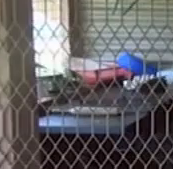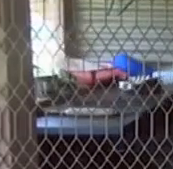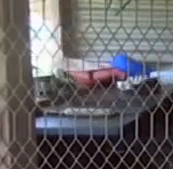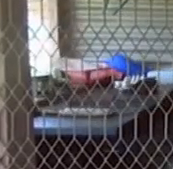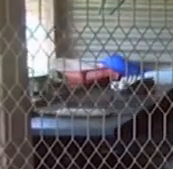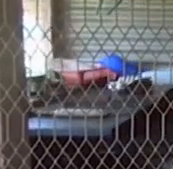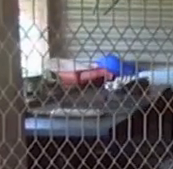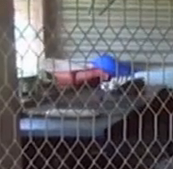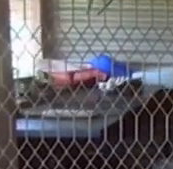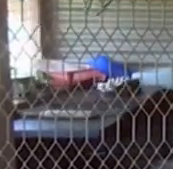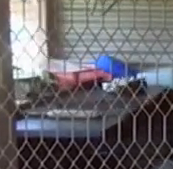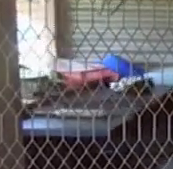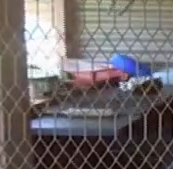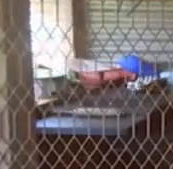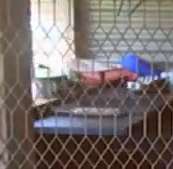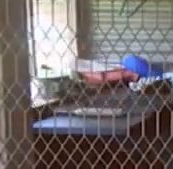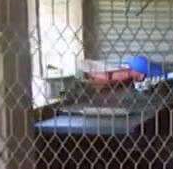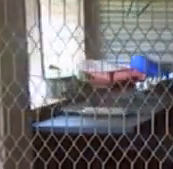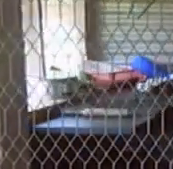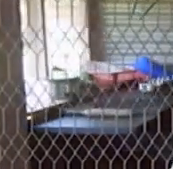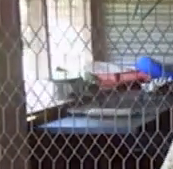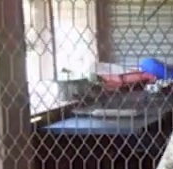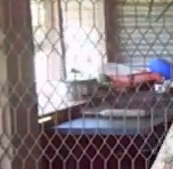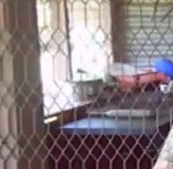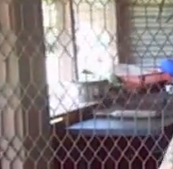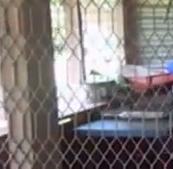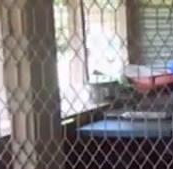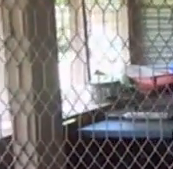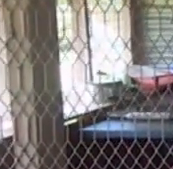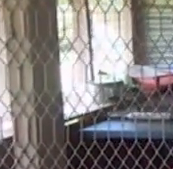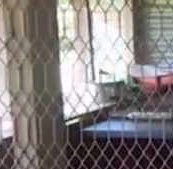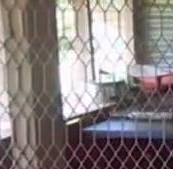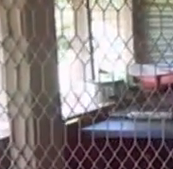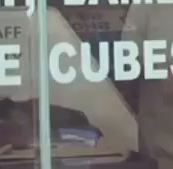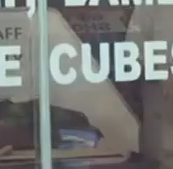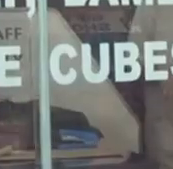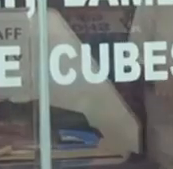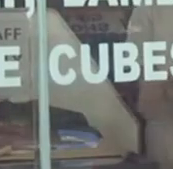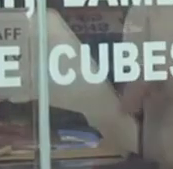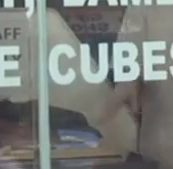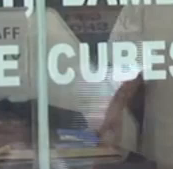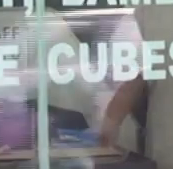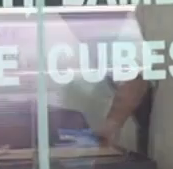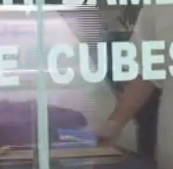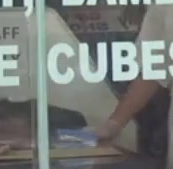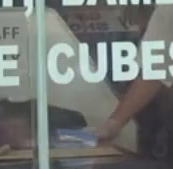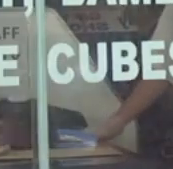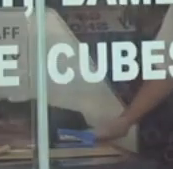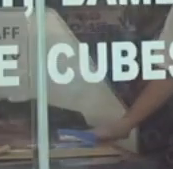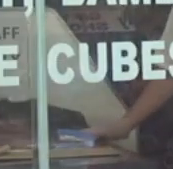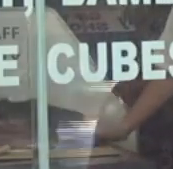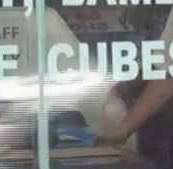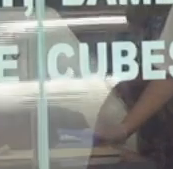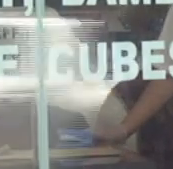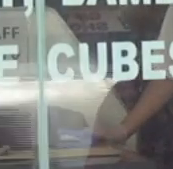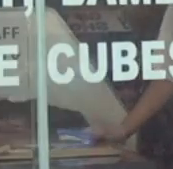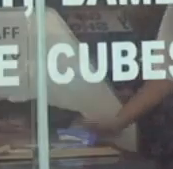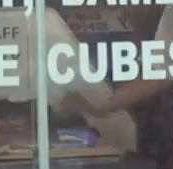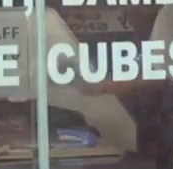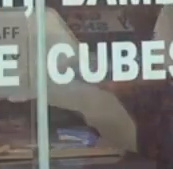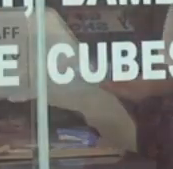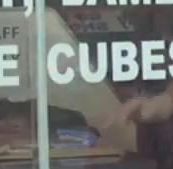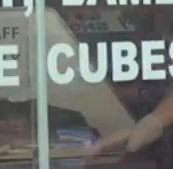fam ira kena serap kena tuta vaka do matagreden pula la haka terstia au wati tulo